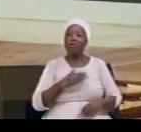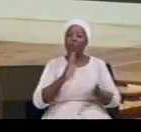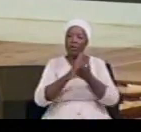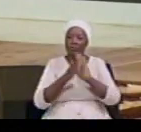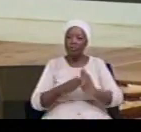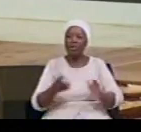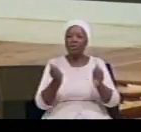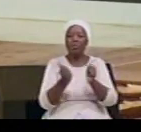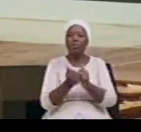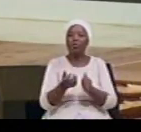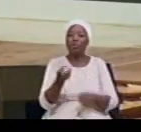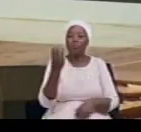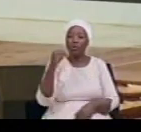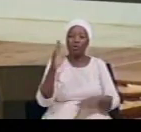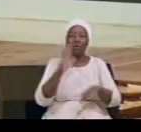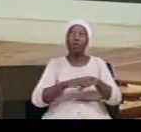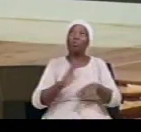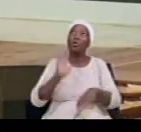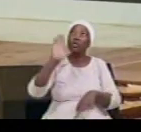his stripes,